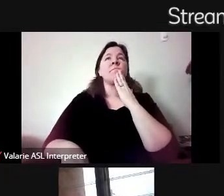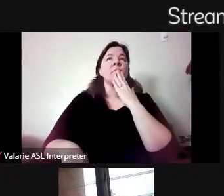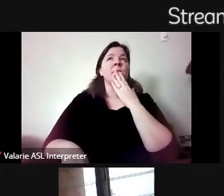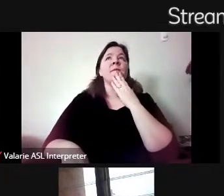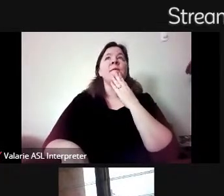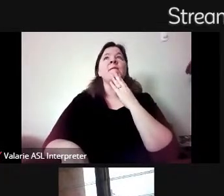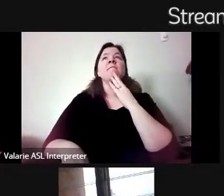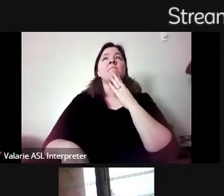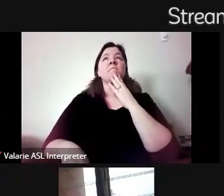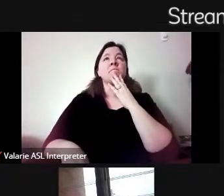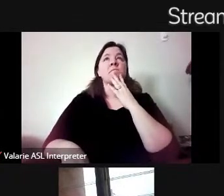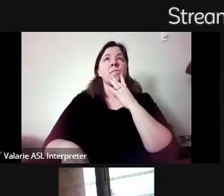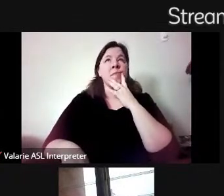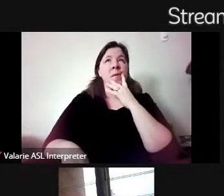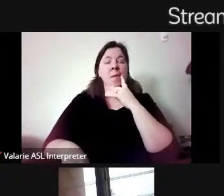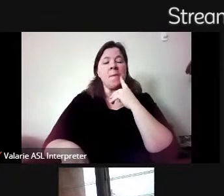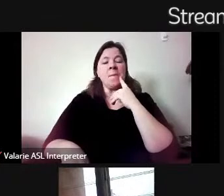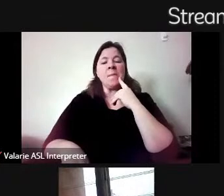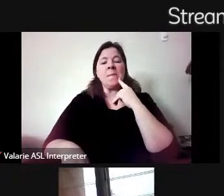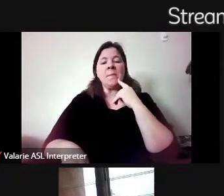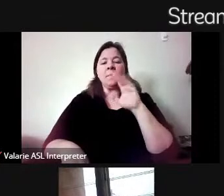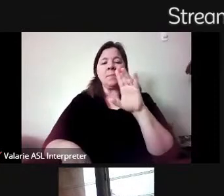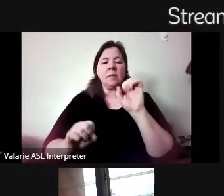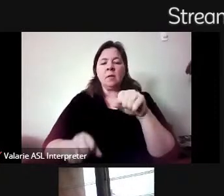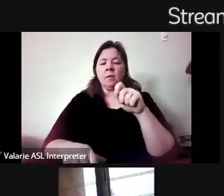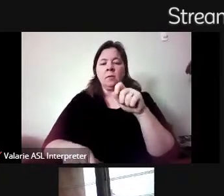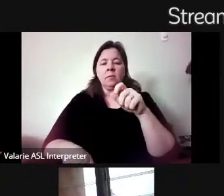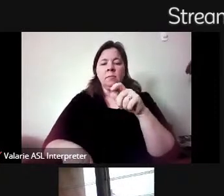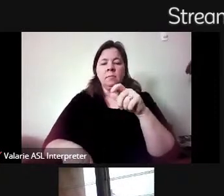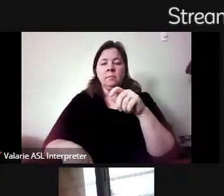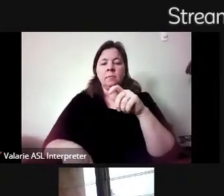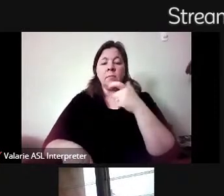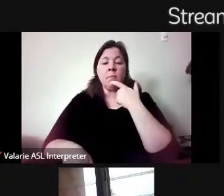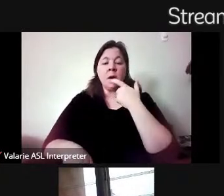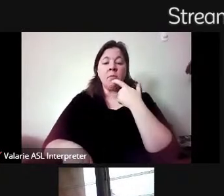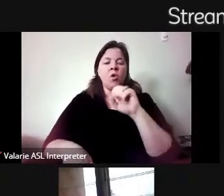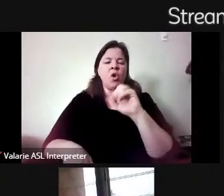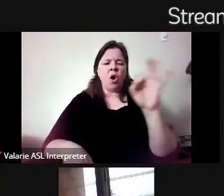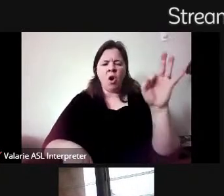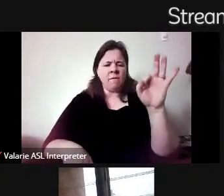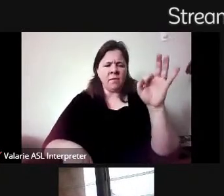Okay, Alice, you've muted yourself again. I cannot hear you if you are speaking.